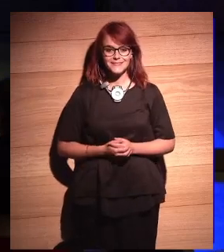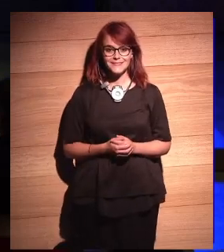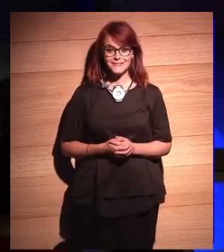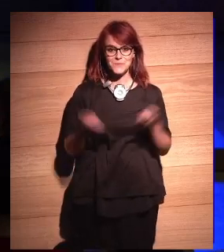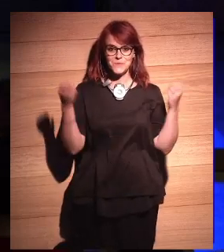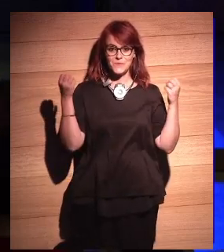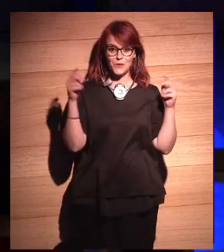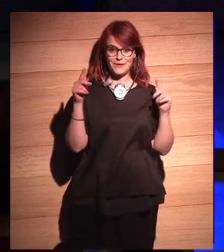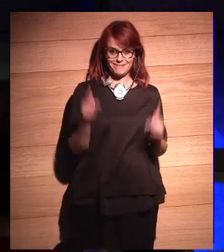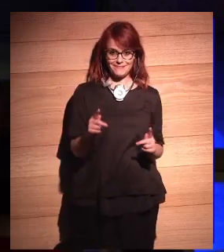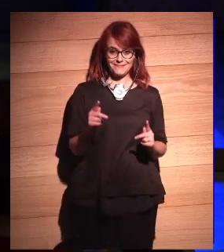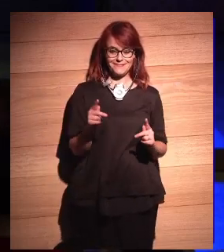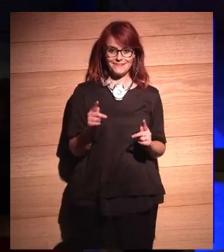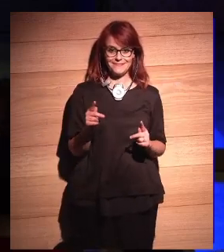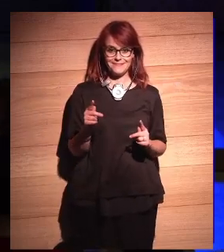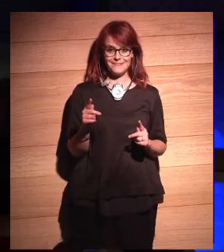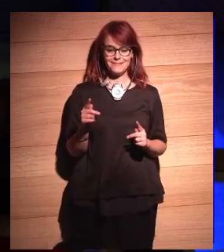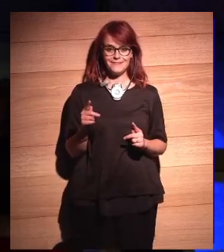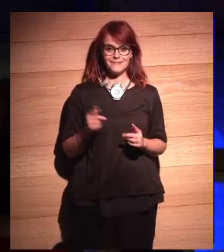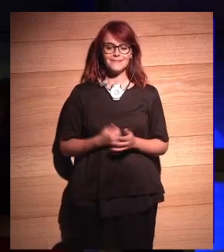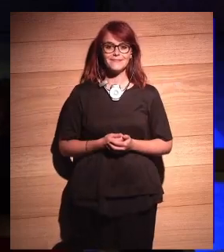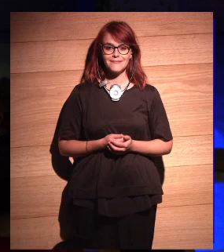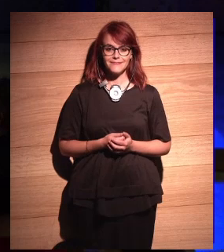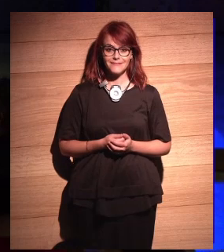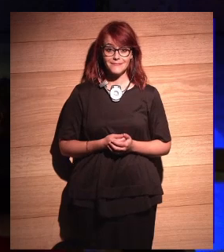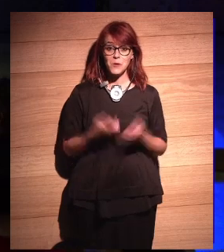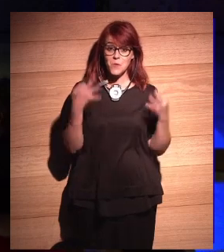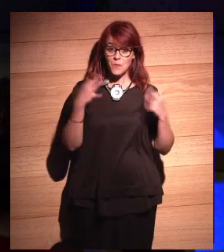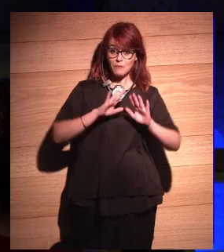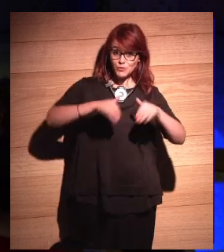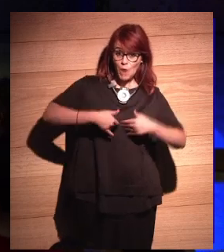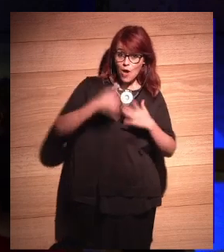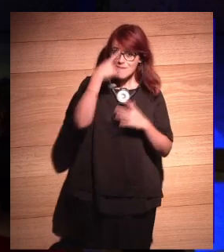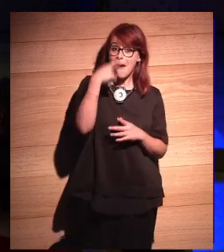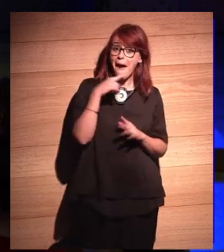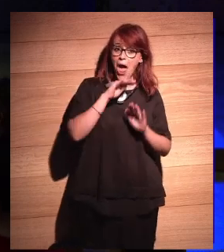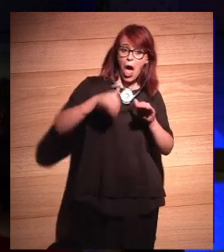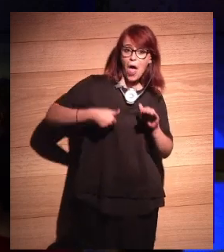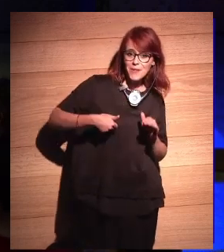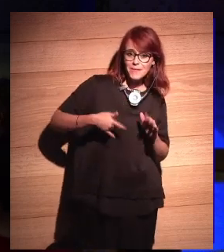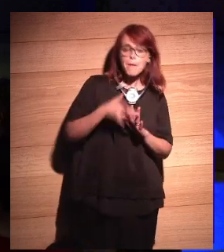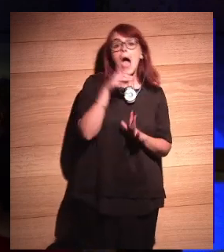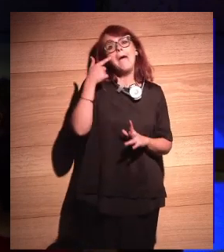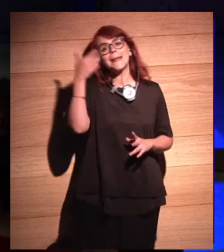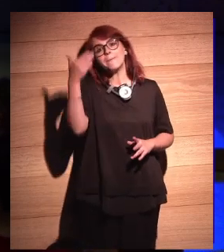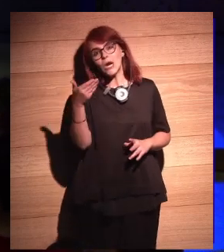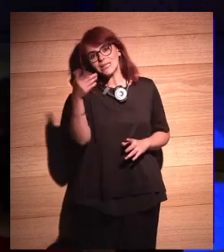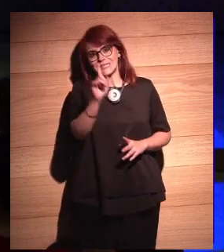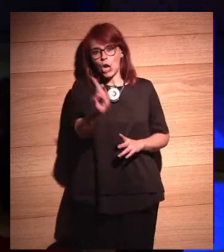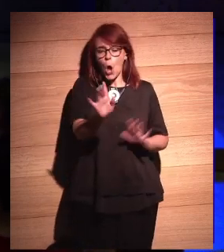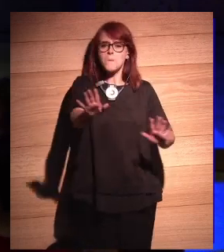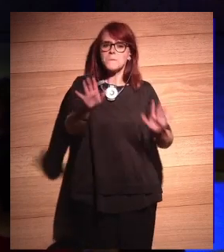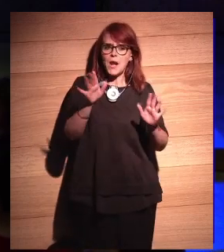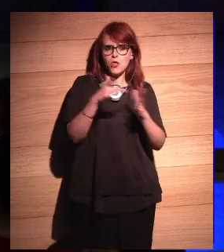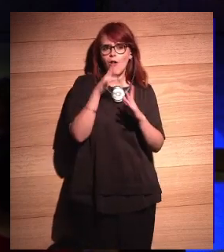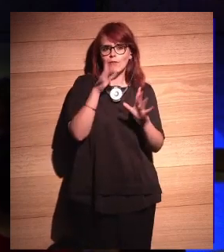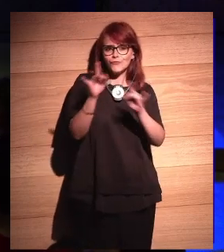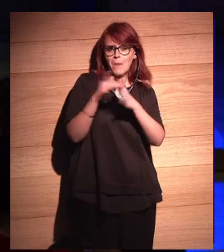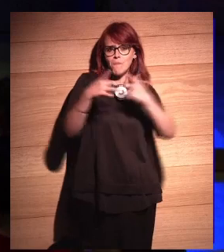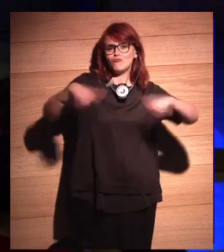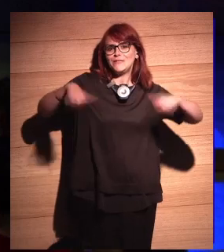Okay. Can we get the pictures back? It's not that important, really. I'm going to play you some music that's more important